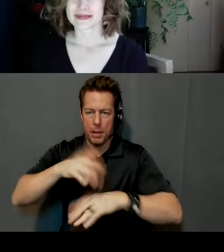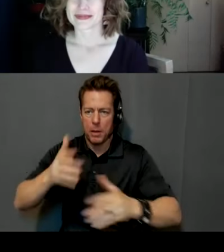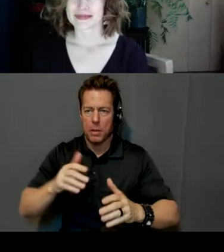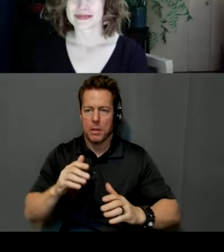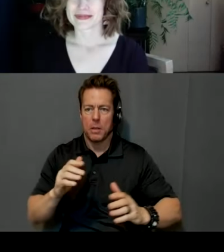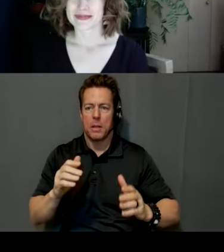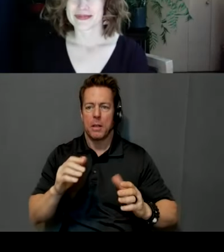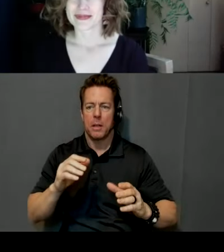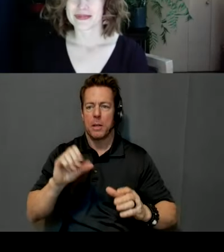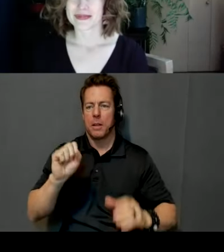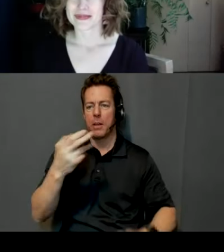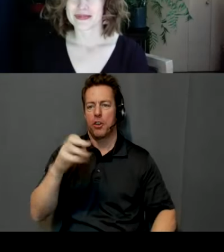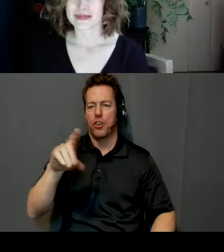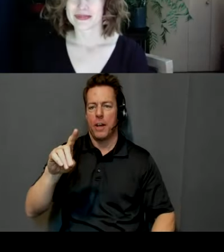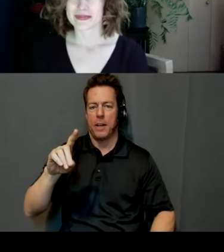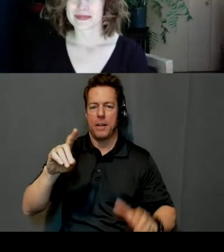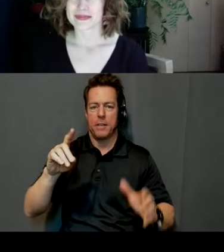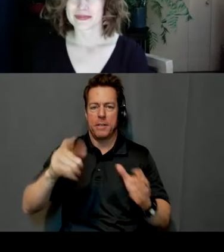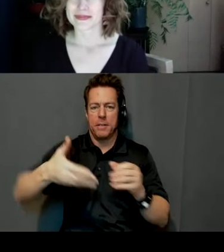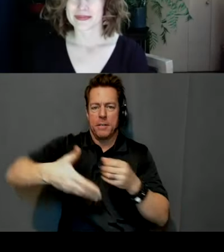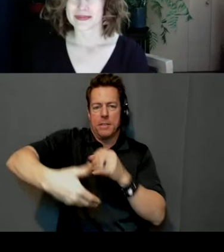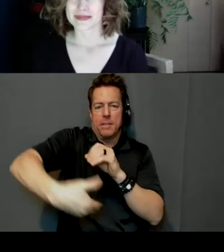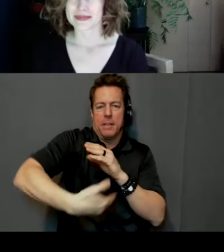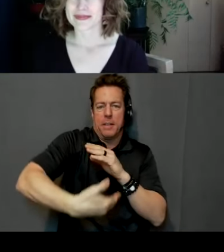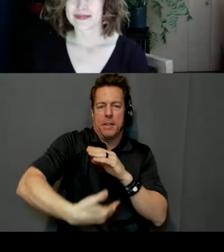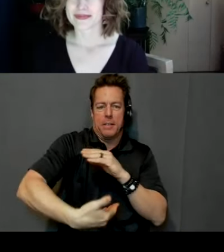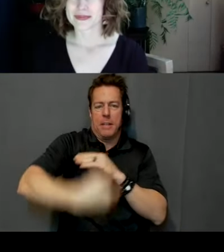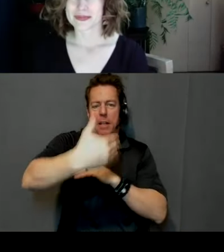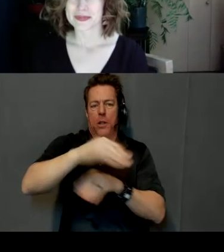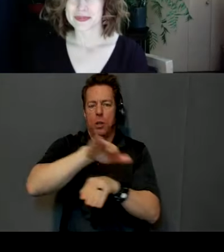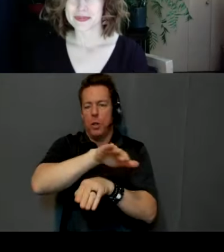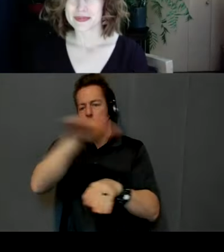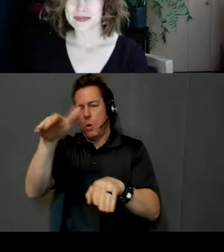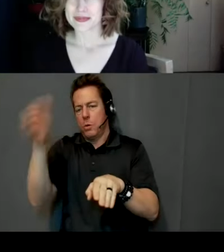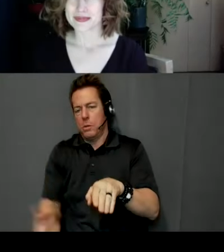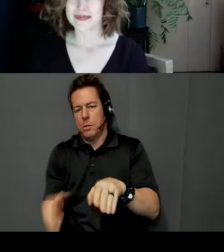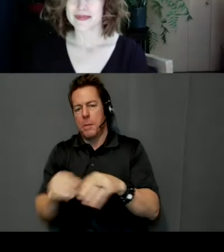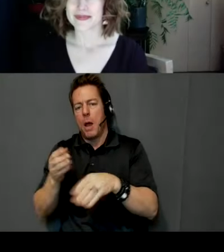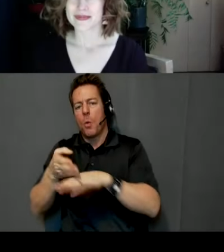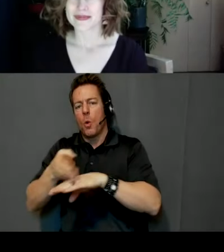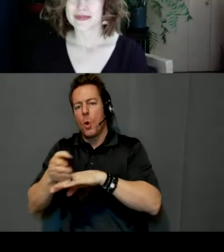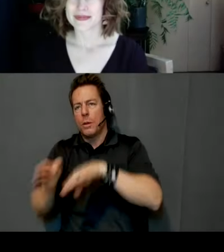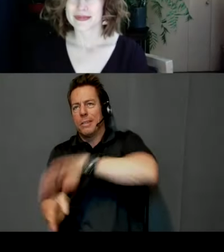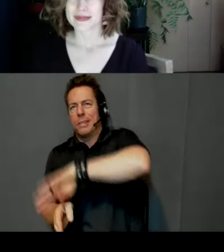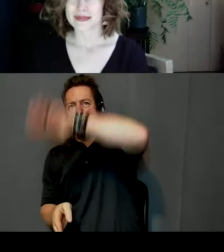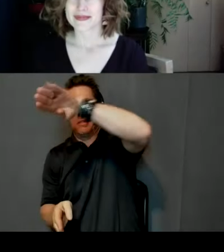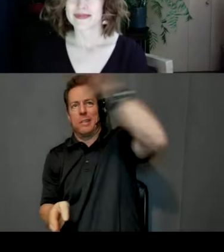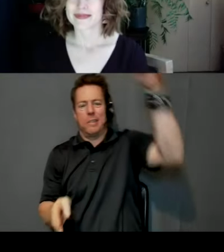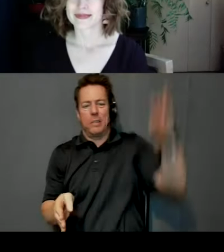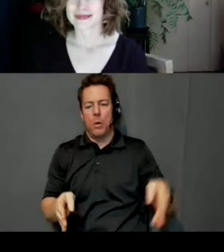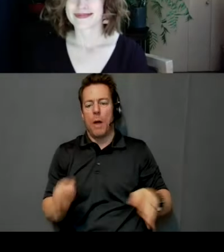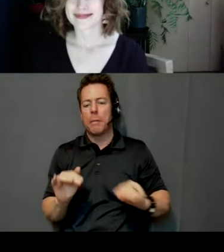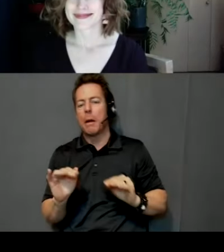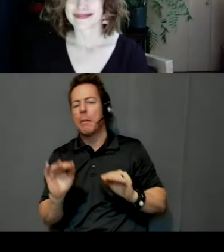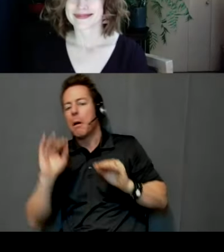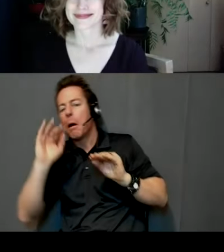the shed is like enclosed in a wooden structure to protect it. So I've kind of like looked through